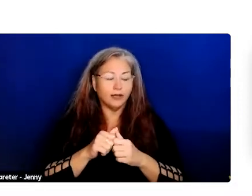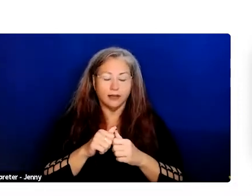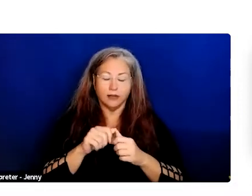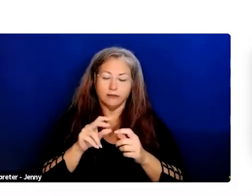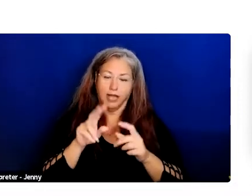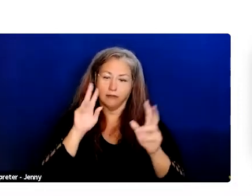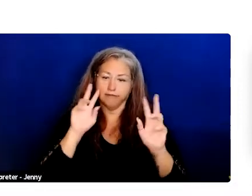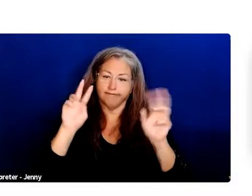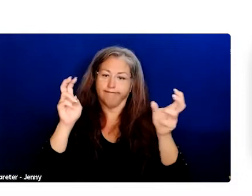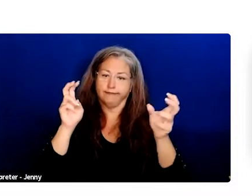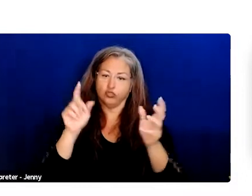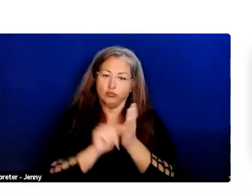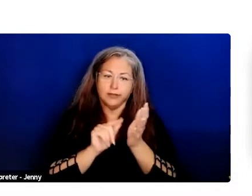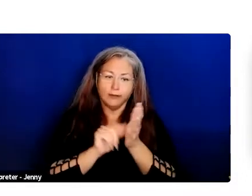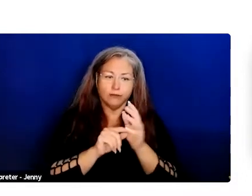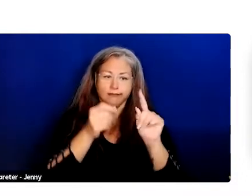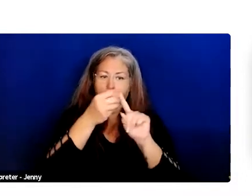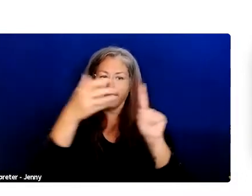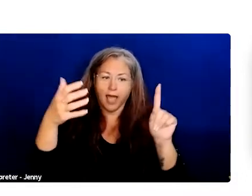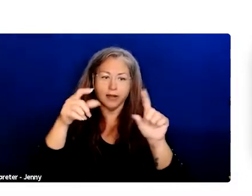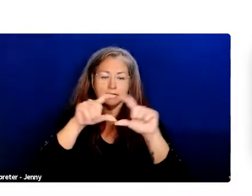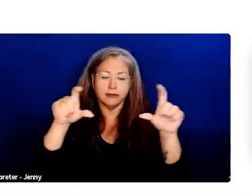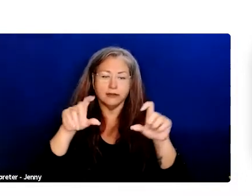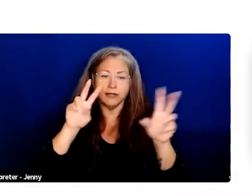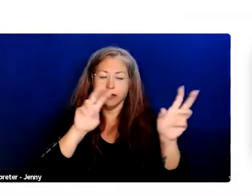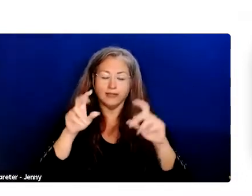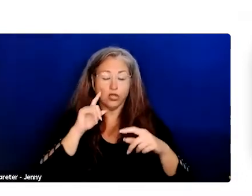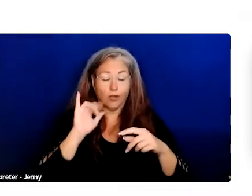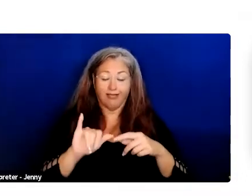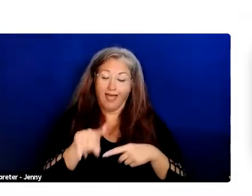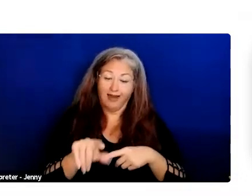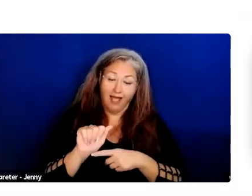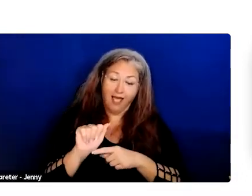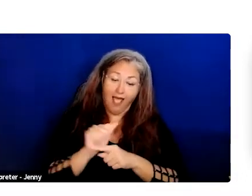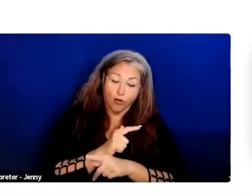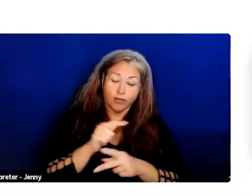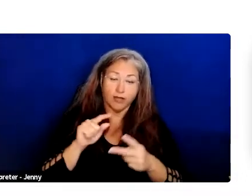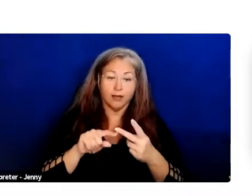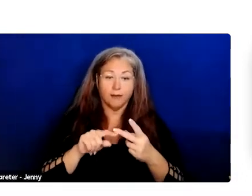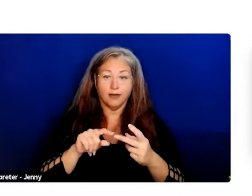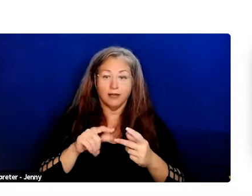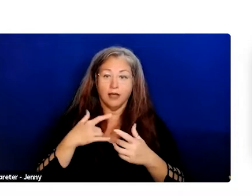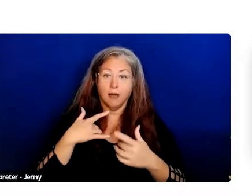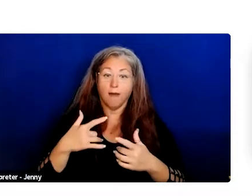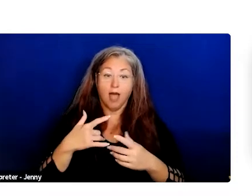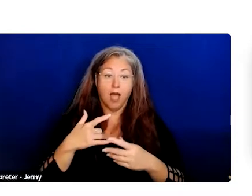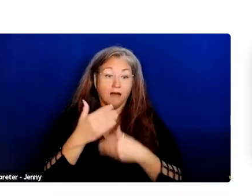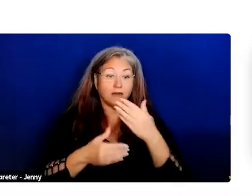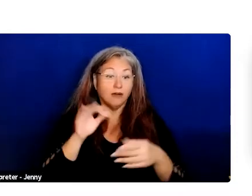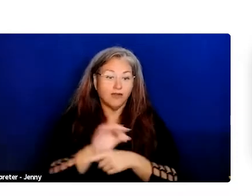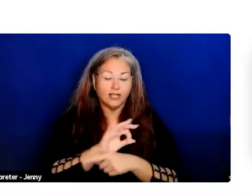topics. And how a lot of these algorithms function and work are unknown to us because